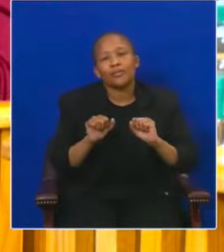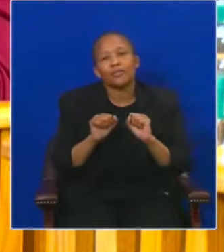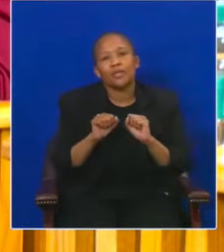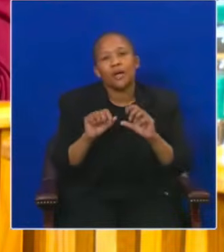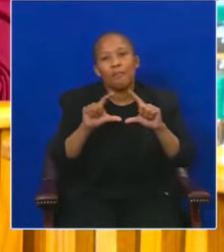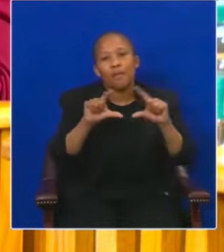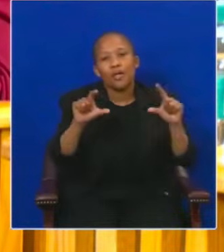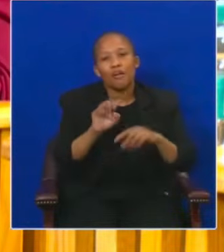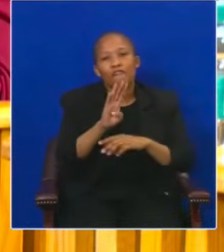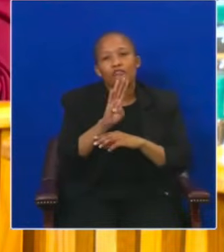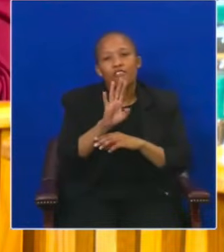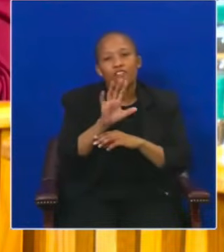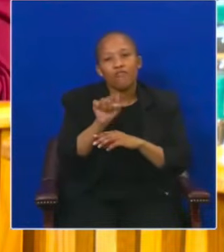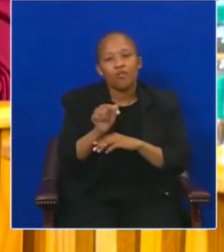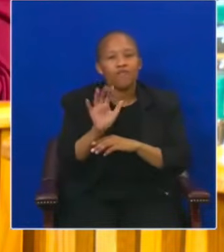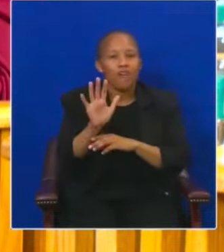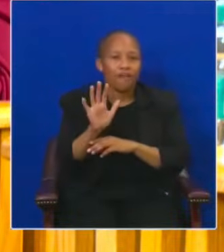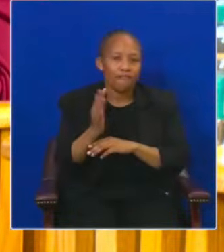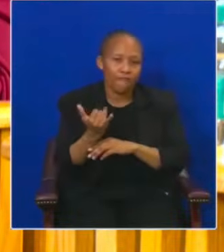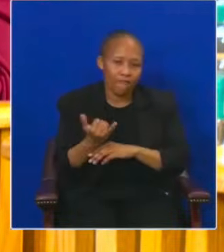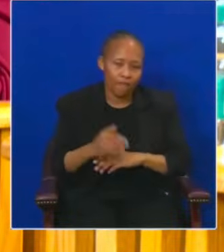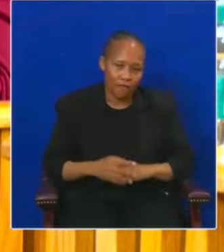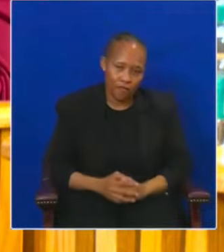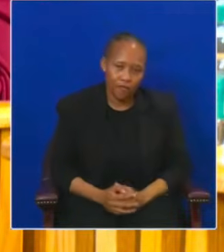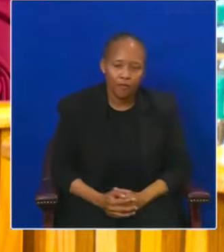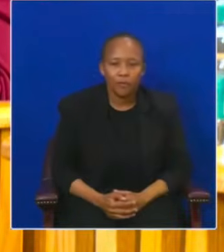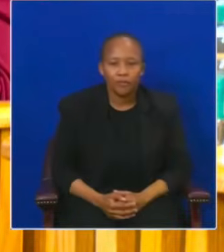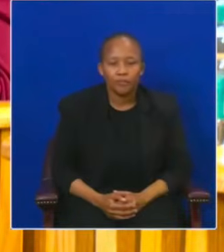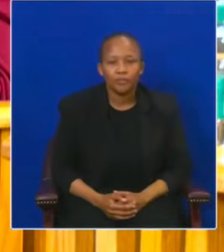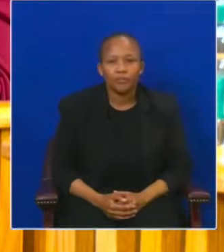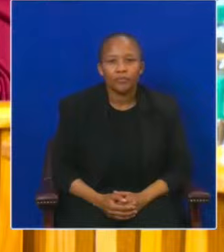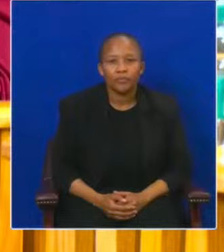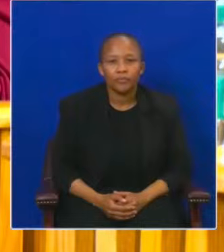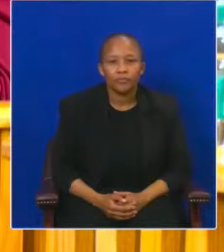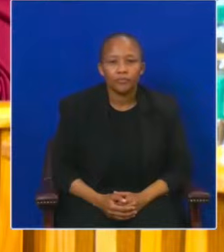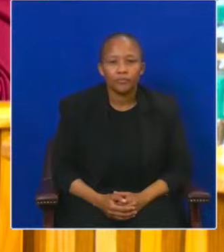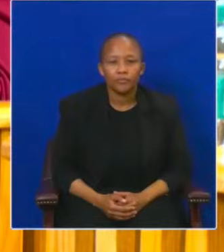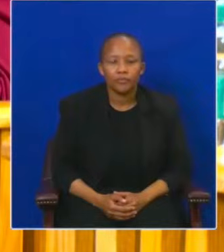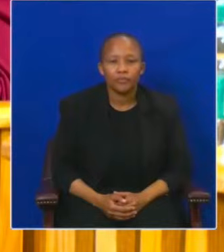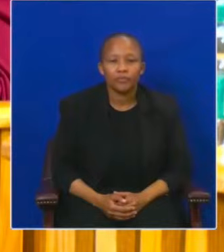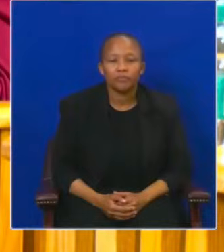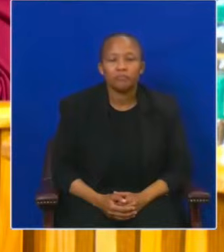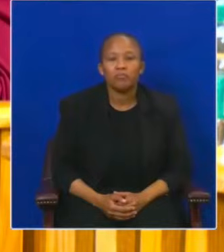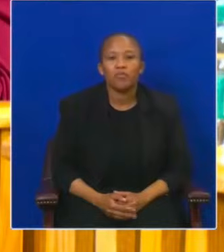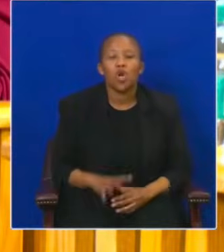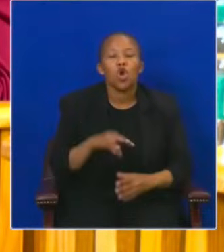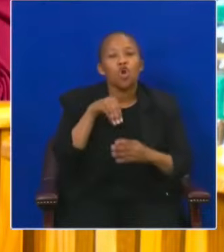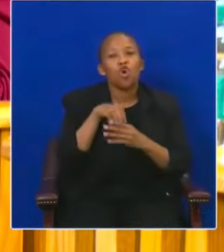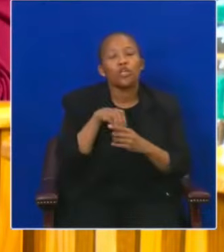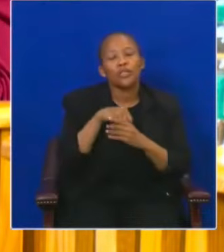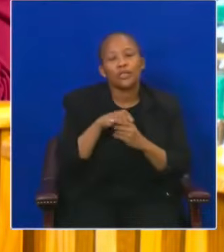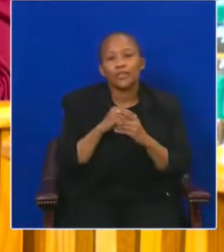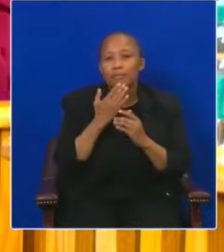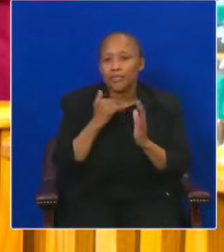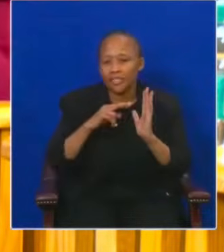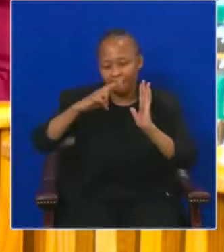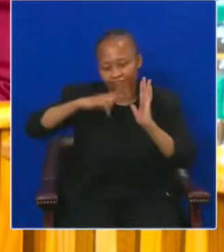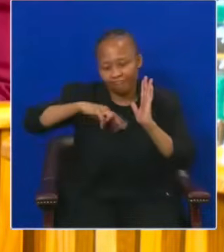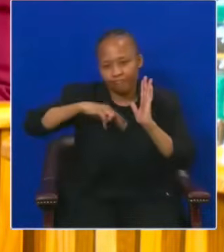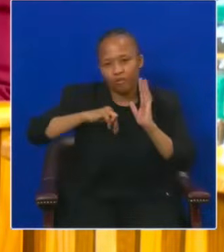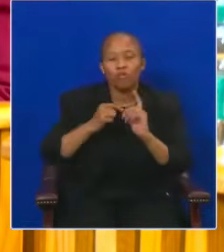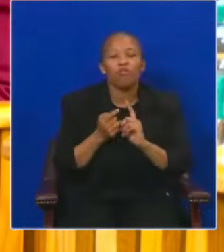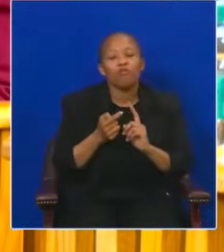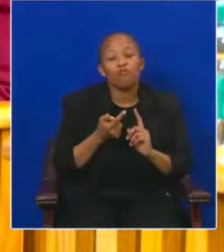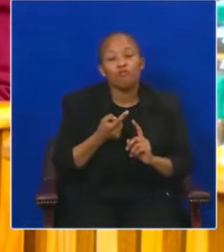45.5. Could I ask you to please read the contents of paragraph 45.5?